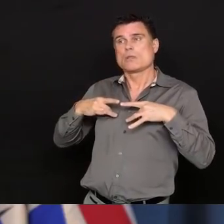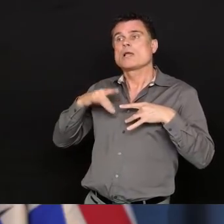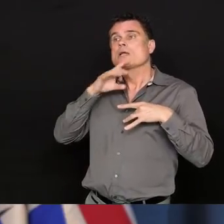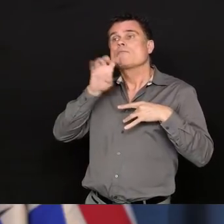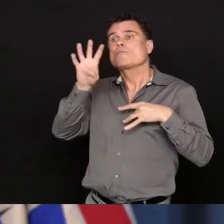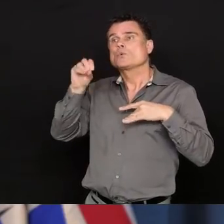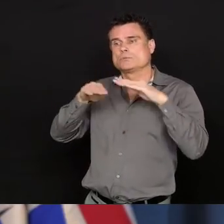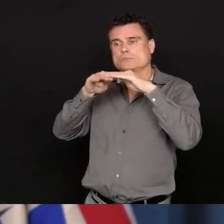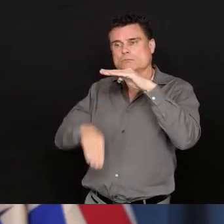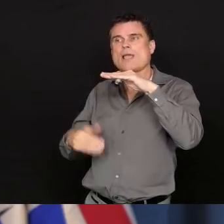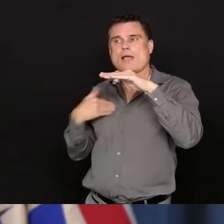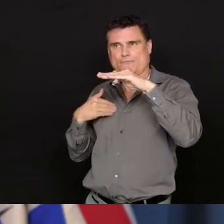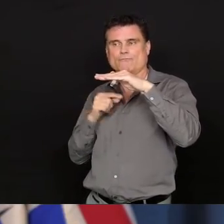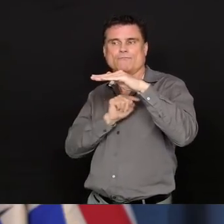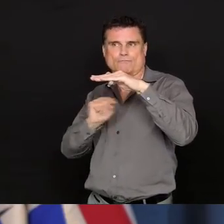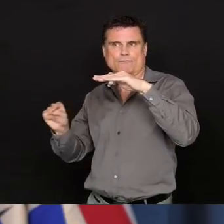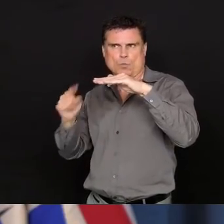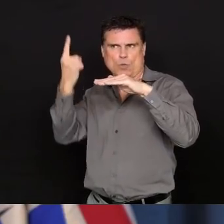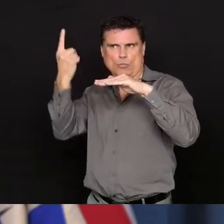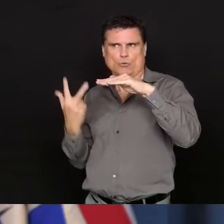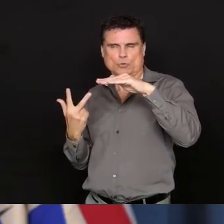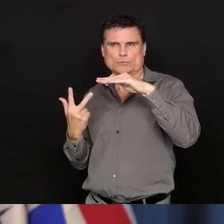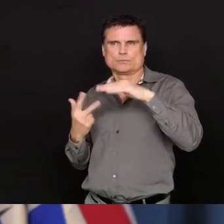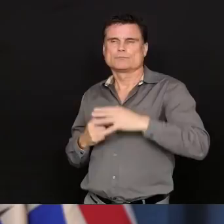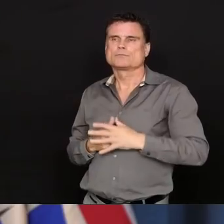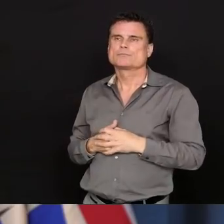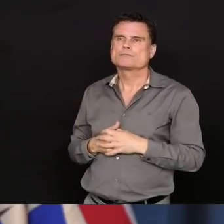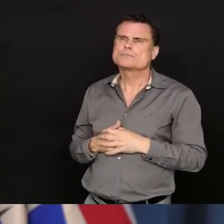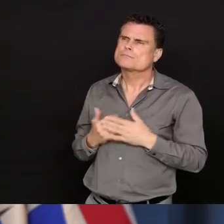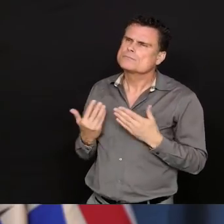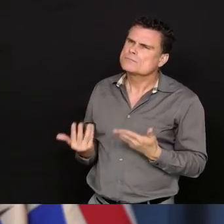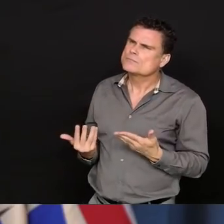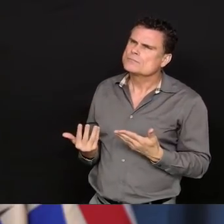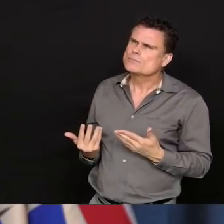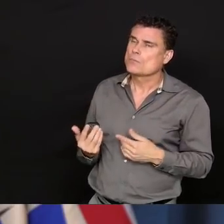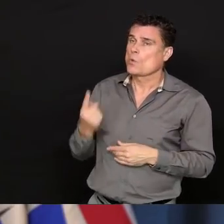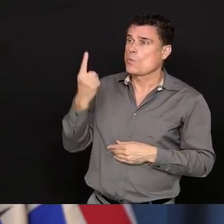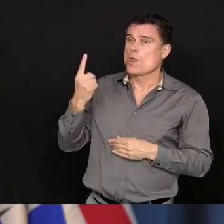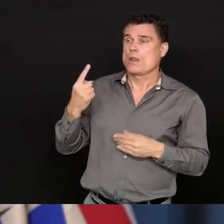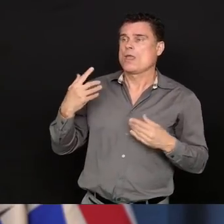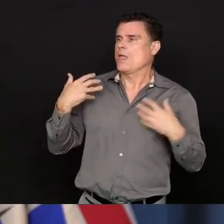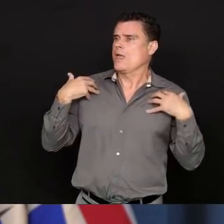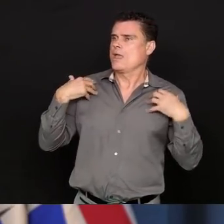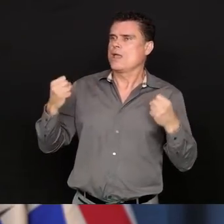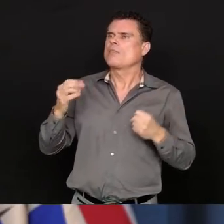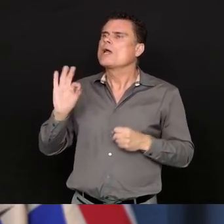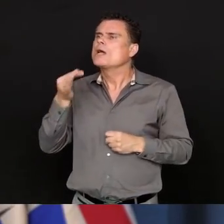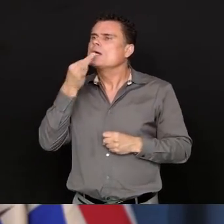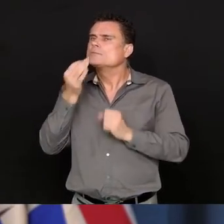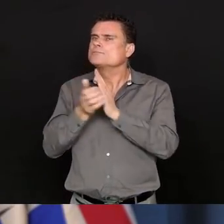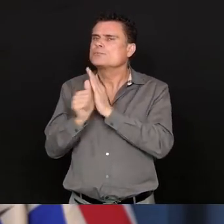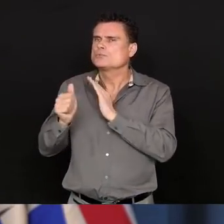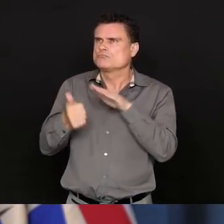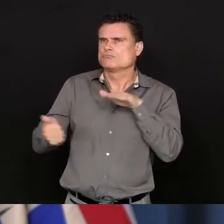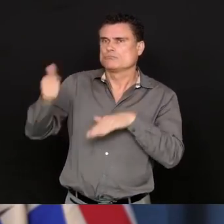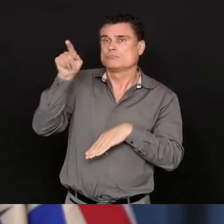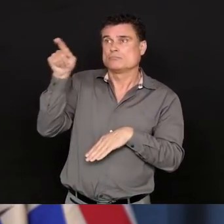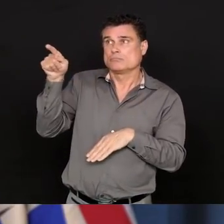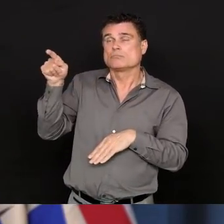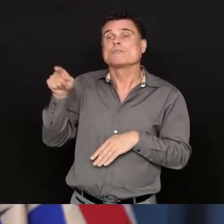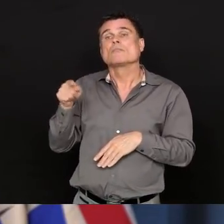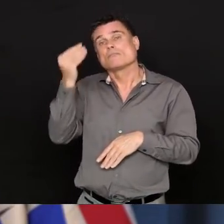jurisdictions. I just wondered, one Canadian health expert suggested they are at risk but might underestimate the